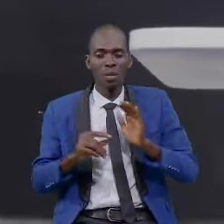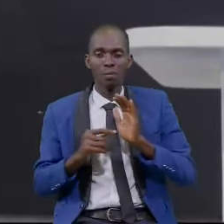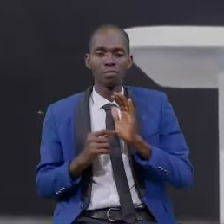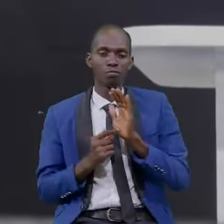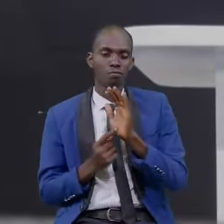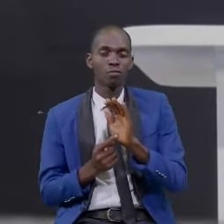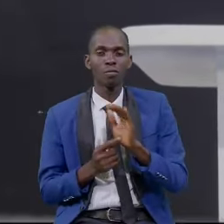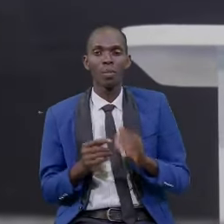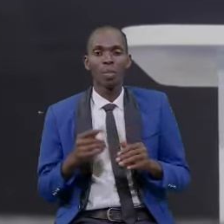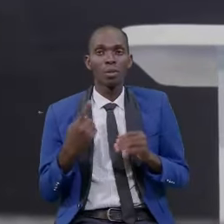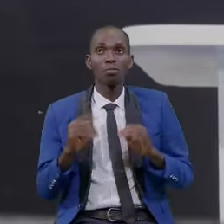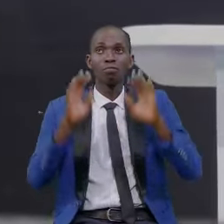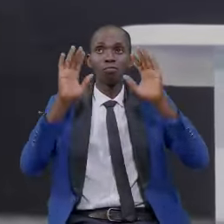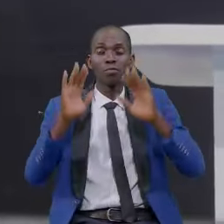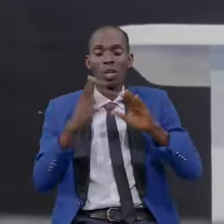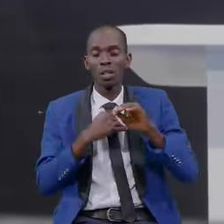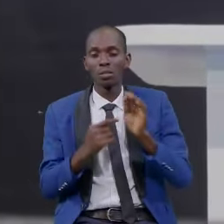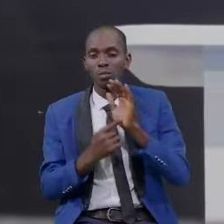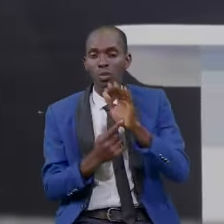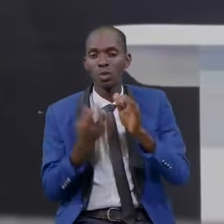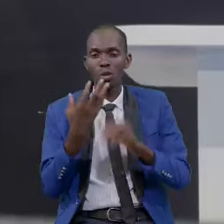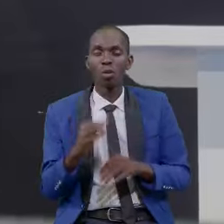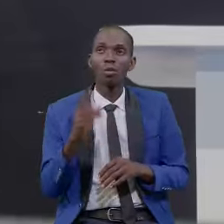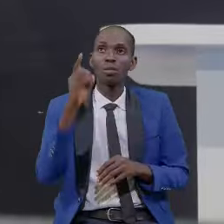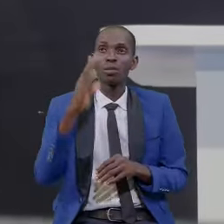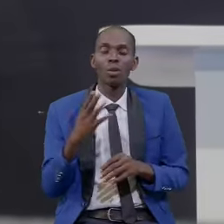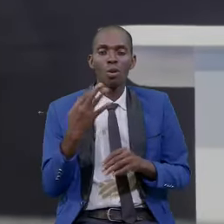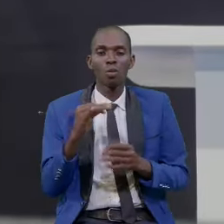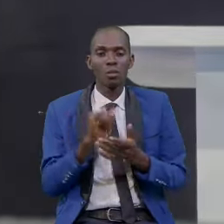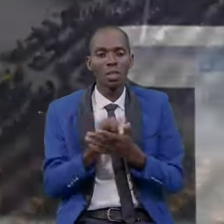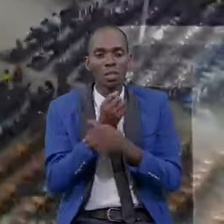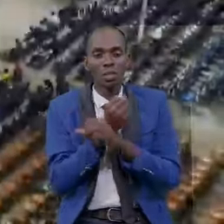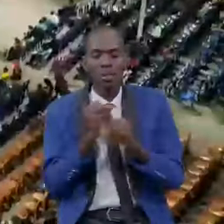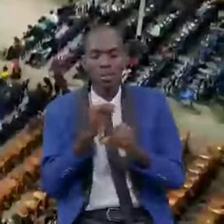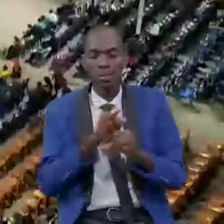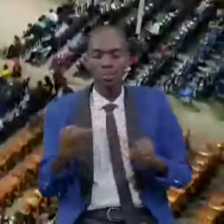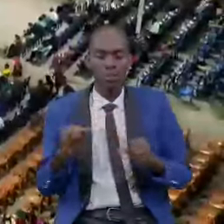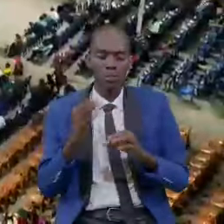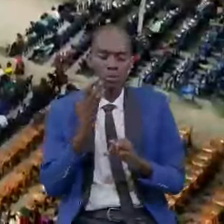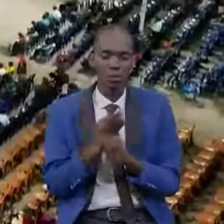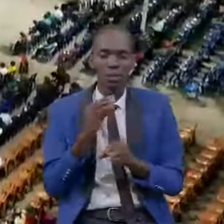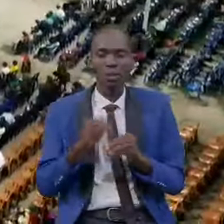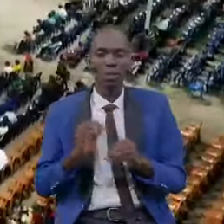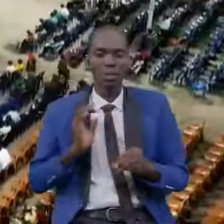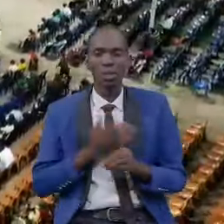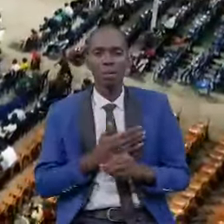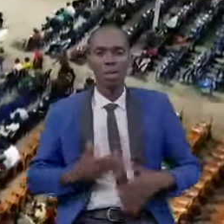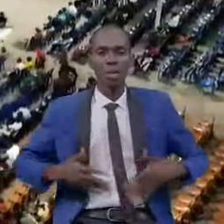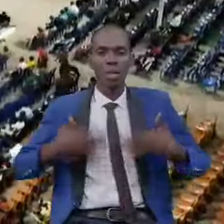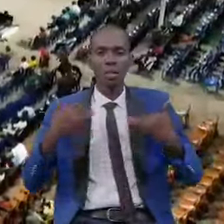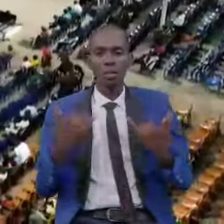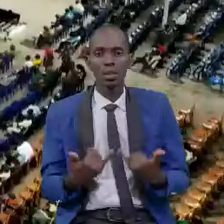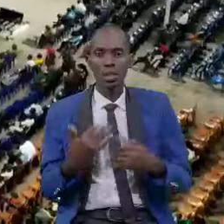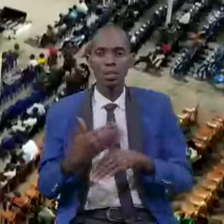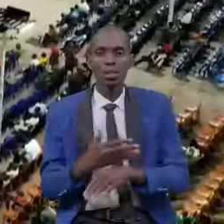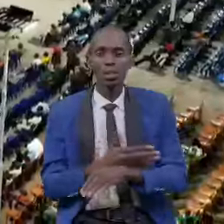the delivering, saving faith and healing in our lives. Now we come to number two.